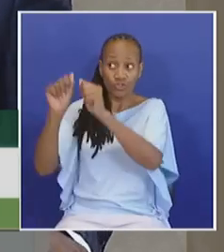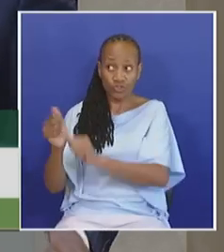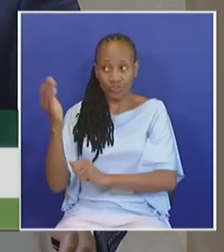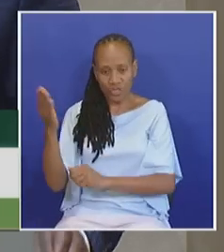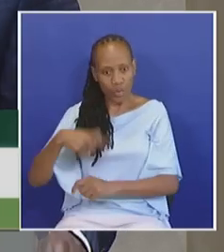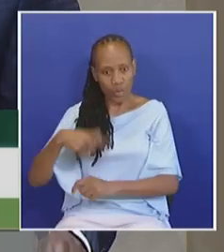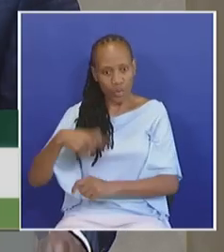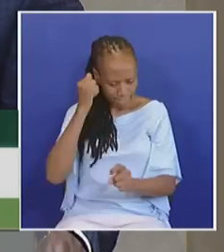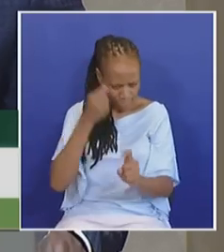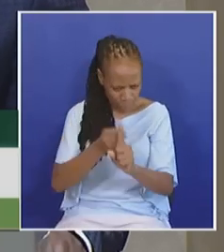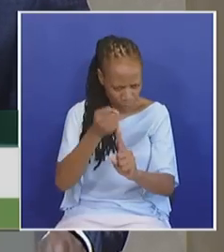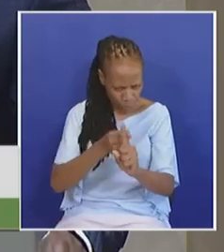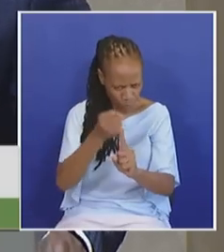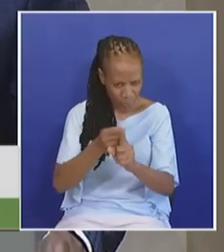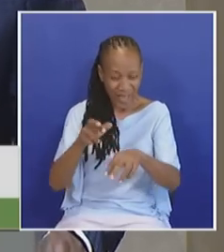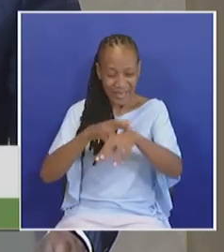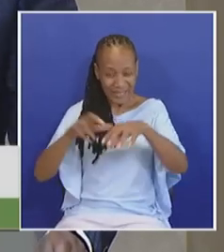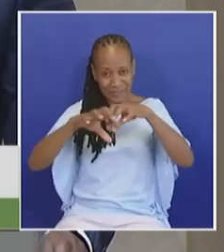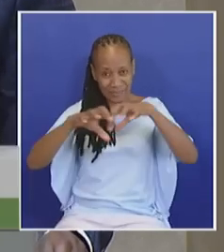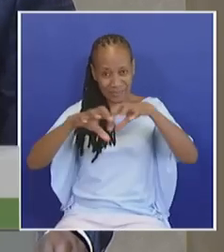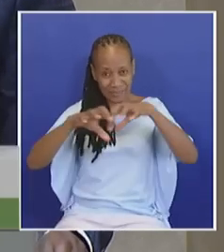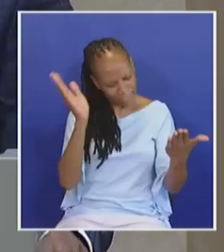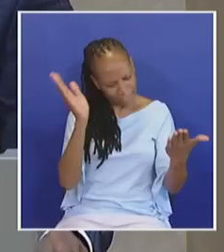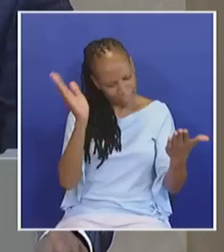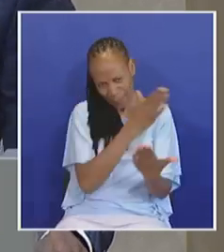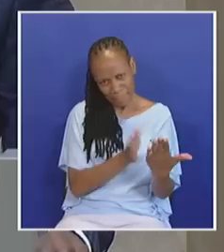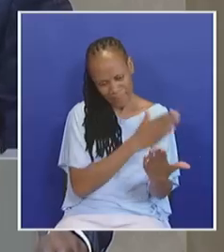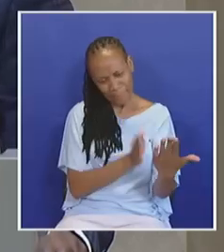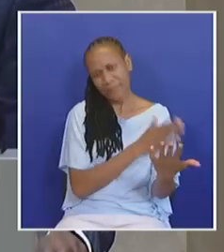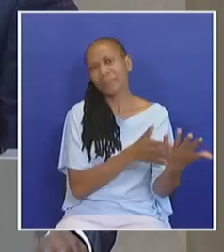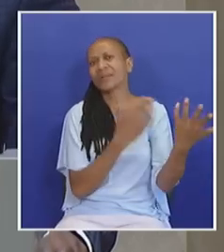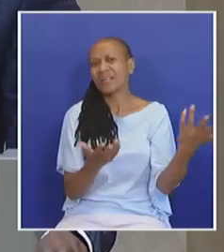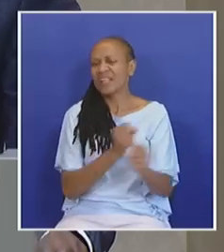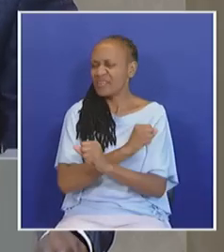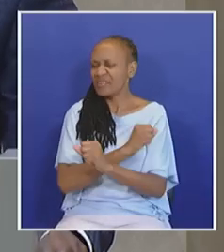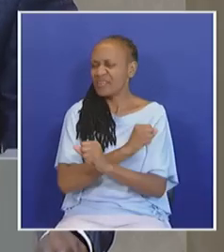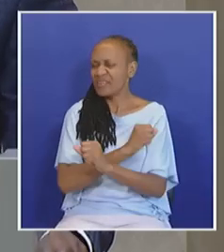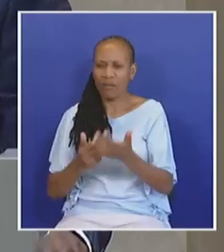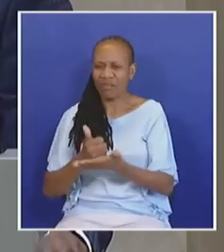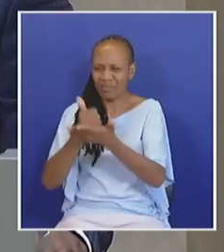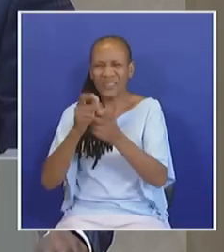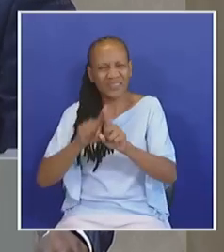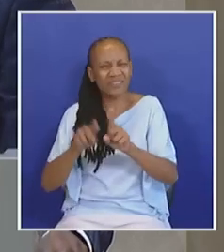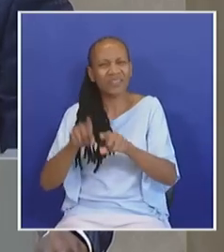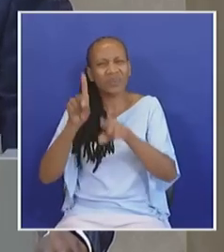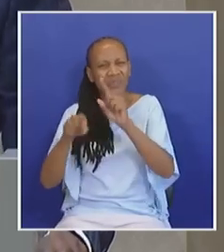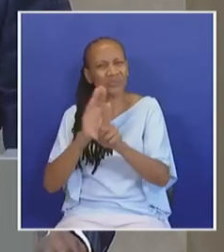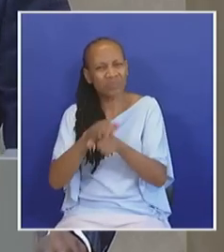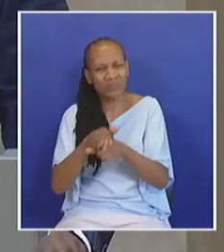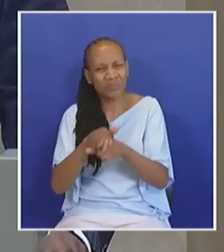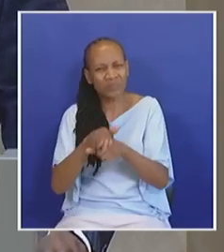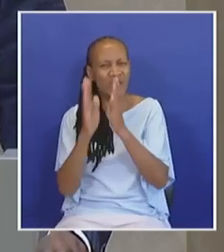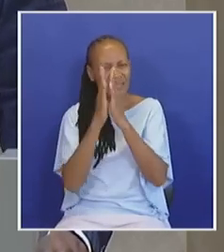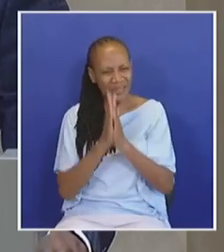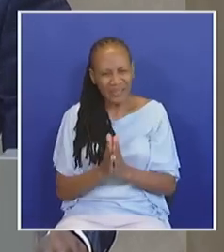fight against the manifestation of racism, super exploitation, patriarchy, ethnic chauvinism, religious